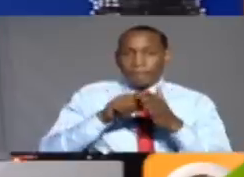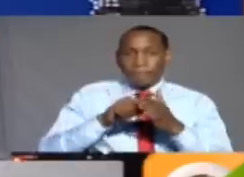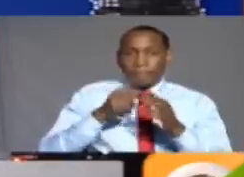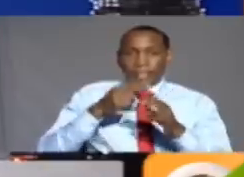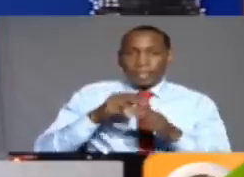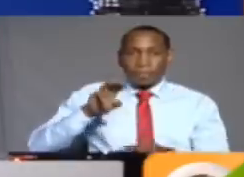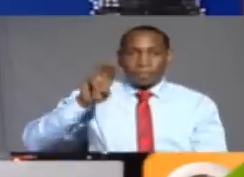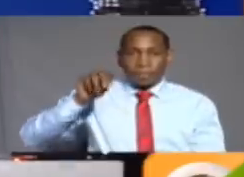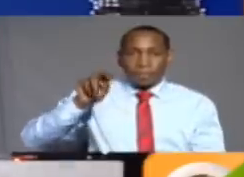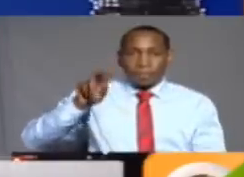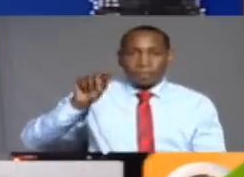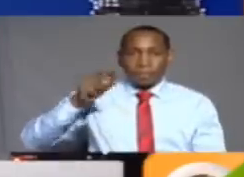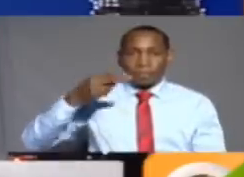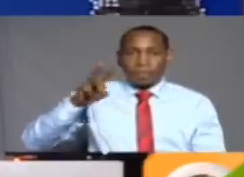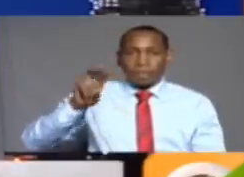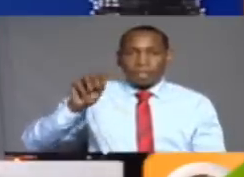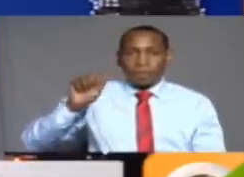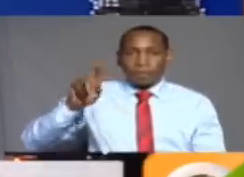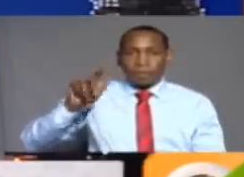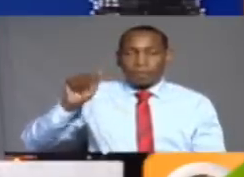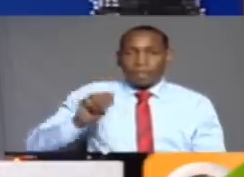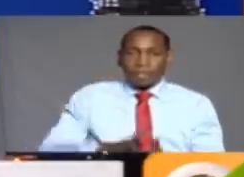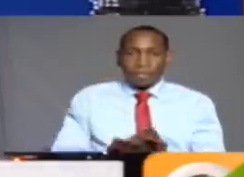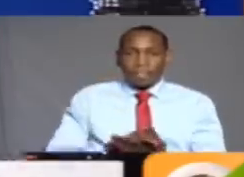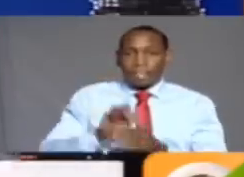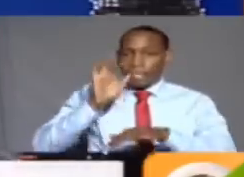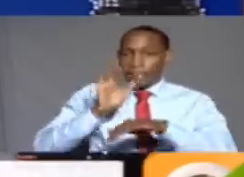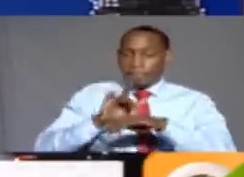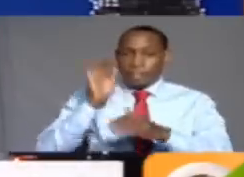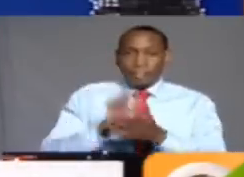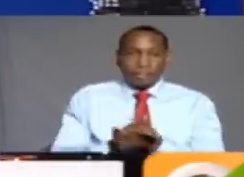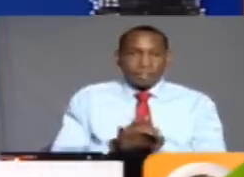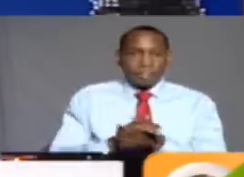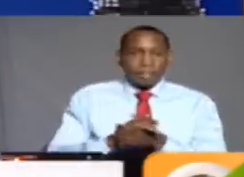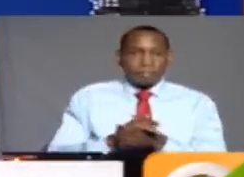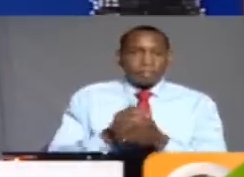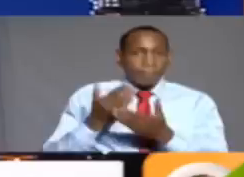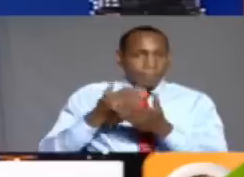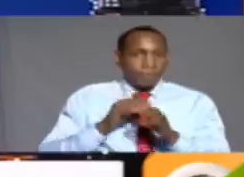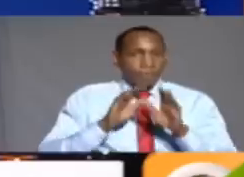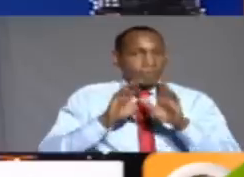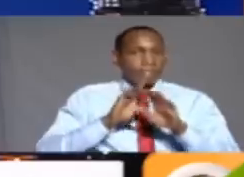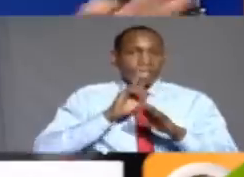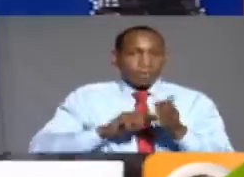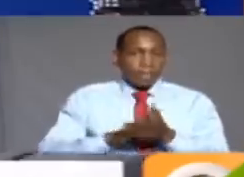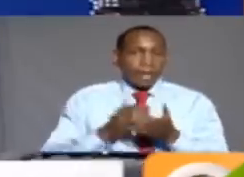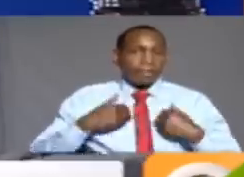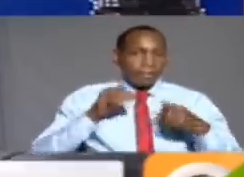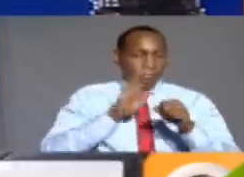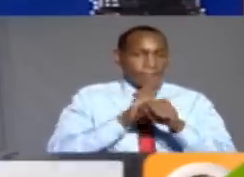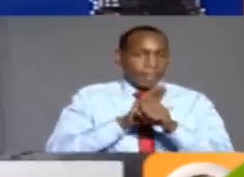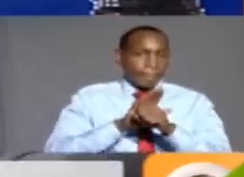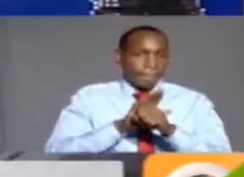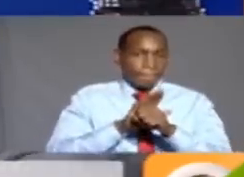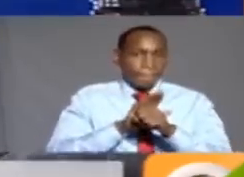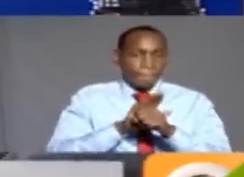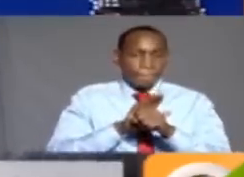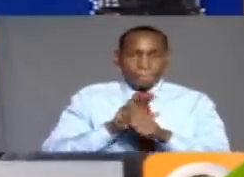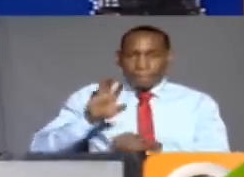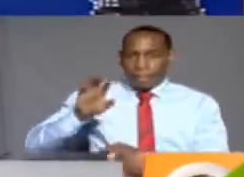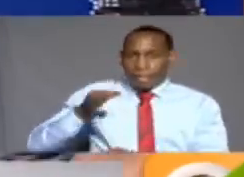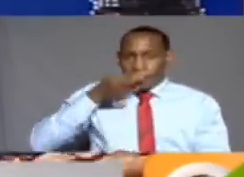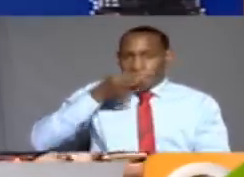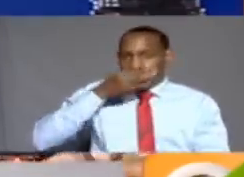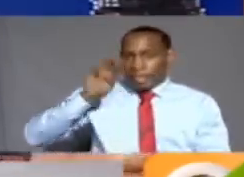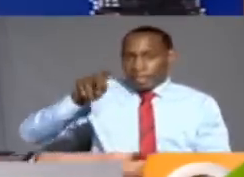Everybody's job becomes nobody's job. And I complained about this issue before, even before the Matiang'i came by. We have got so many, you know, Mujiri is absolutely right in